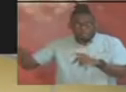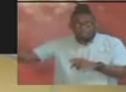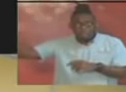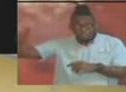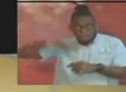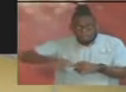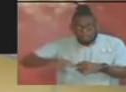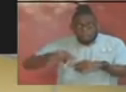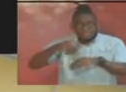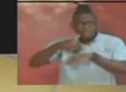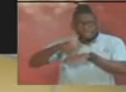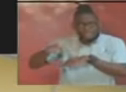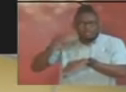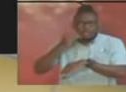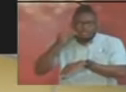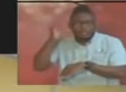isolation,